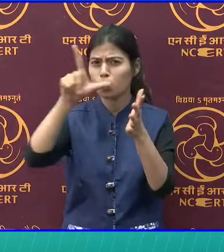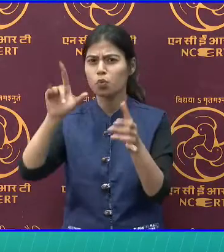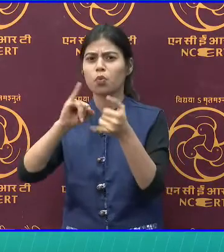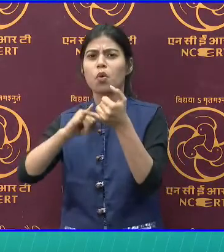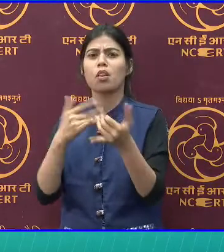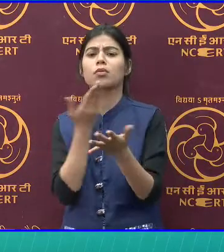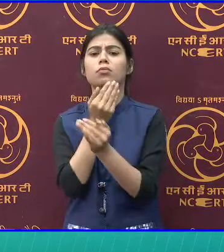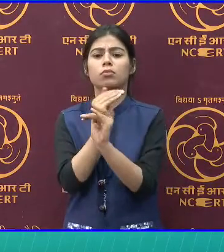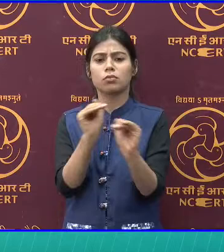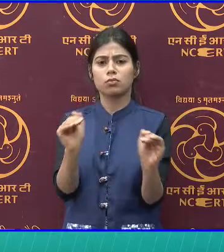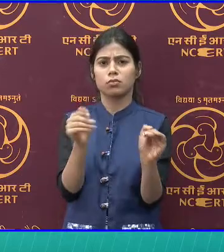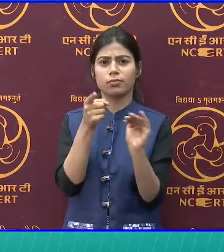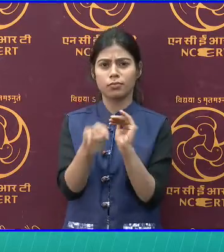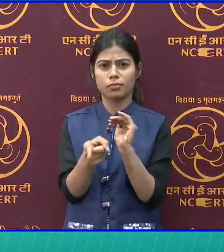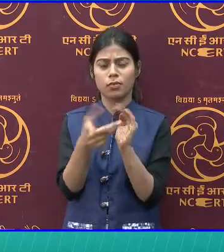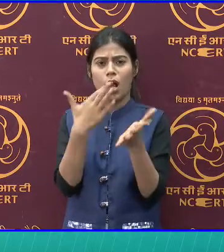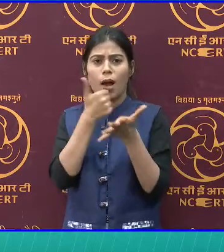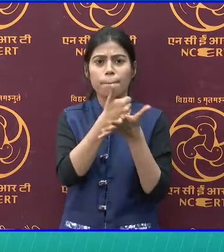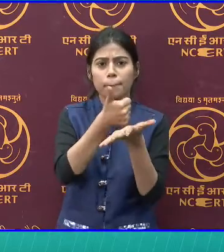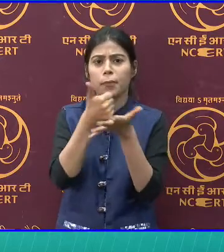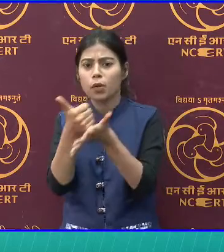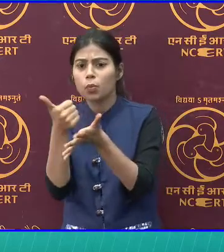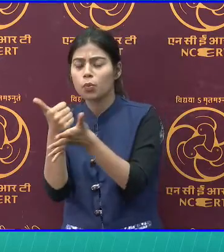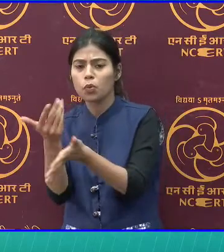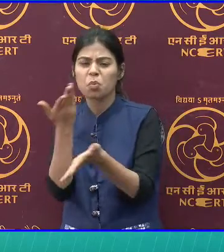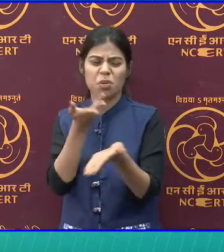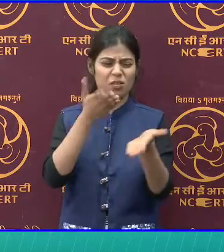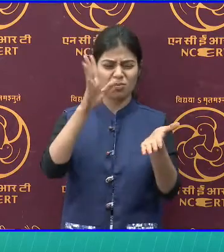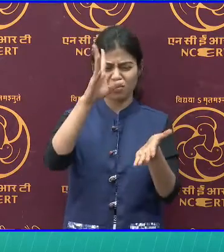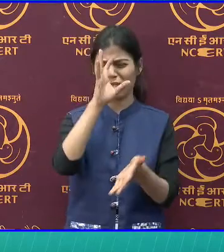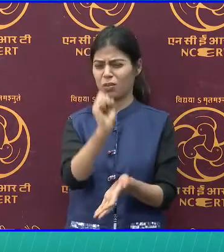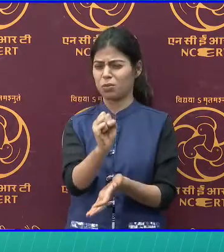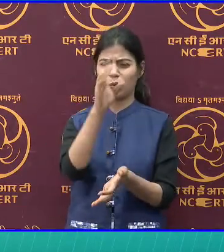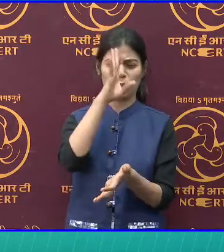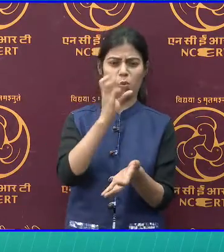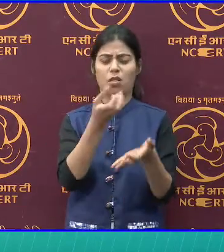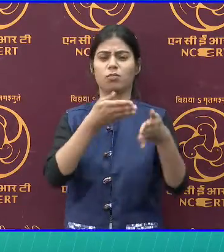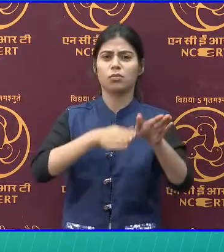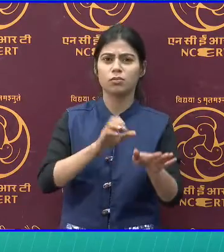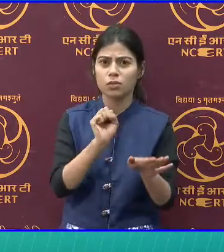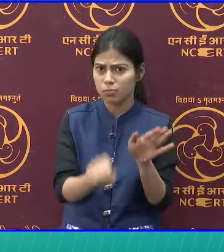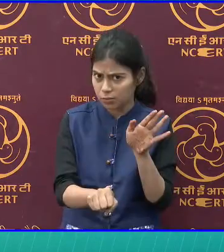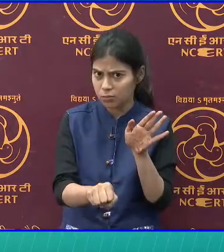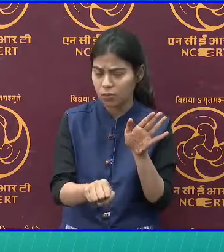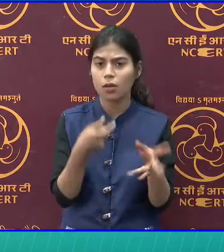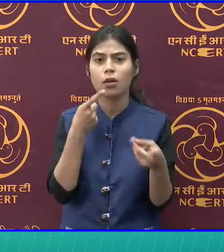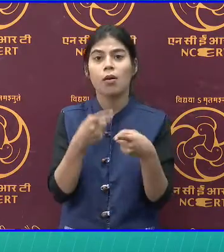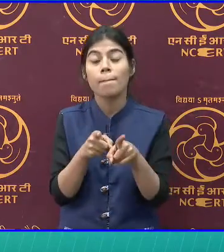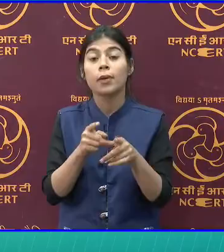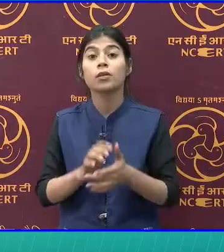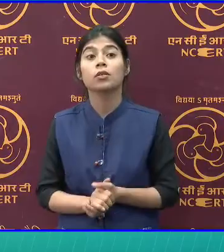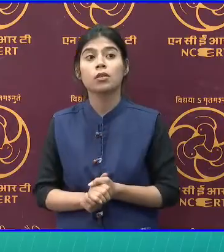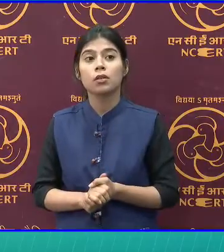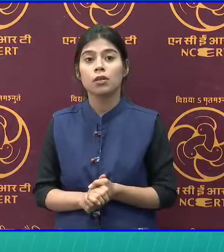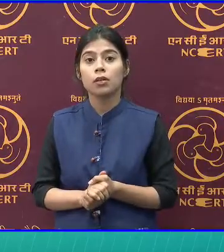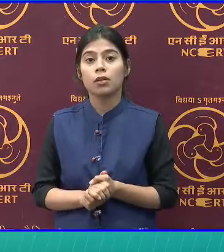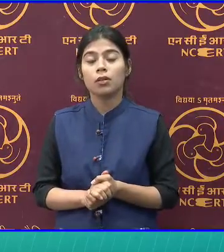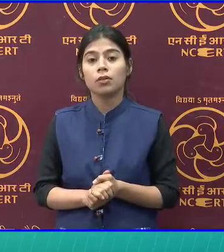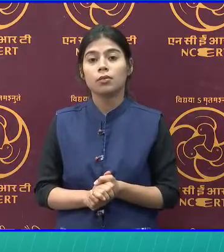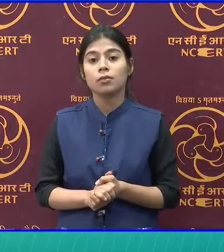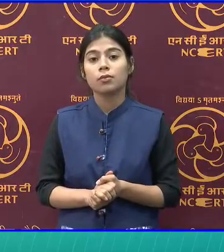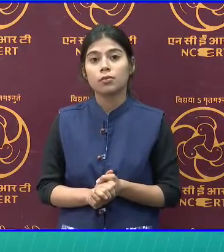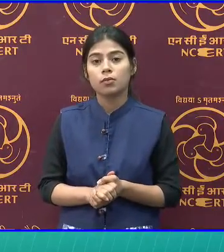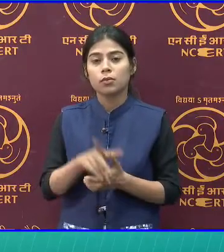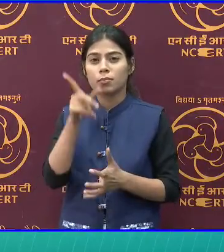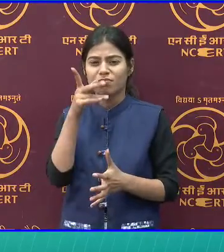frightening the children, helping or forcing them to memorize it. These are quotes that needs to be explained. And even if the